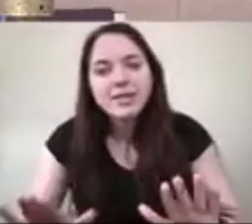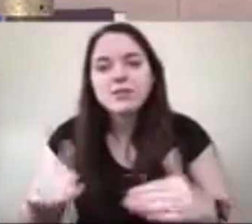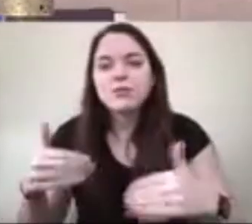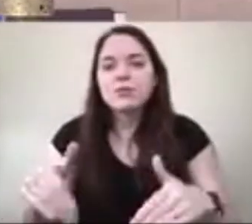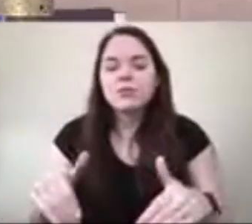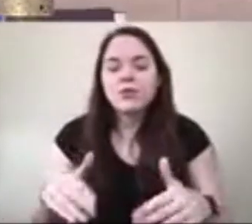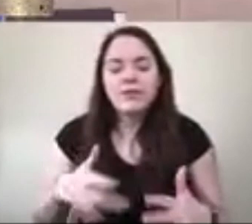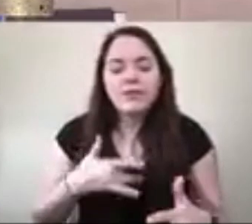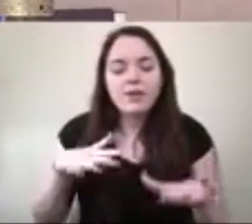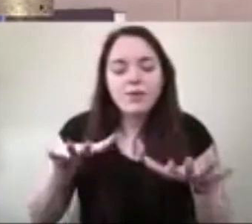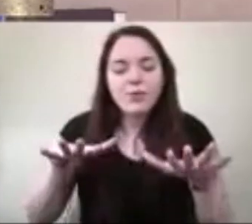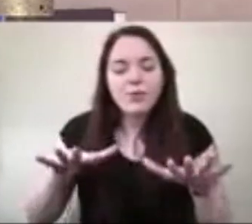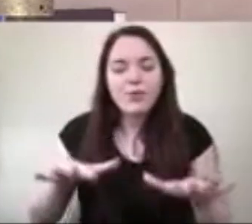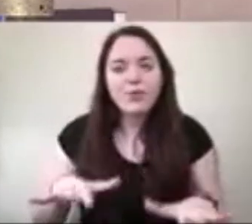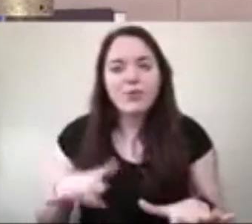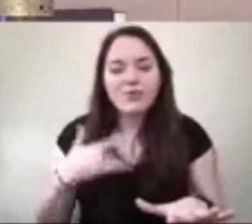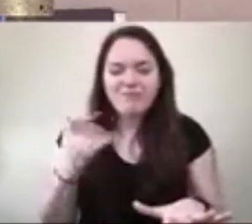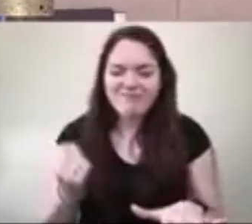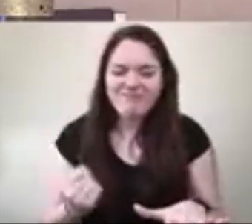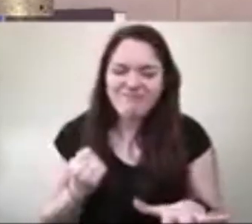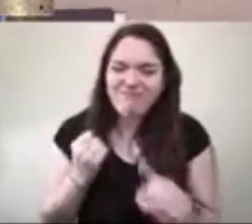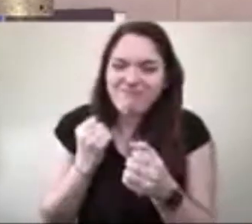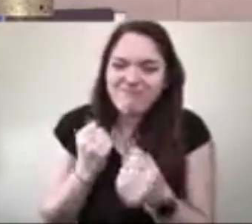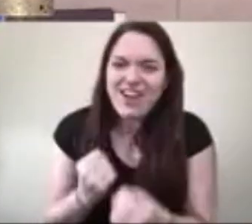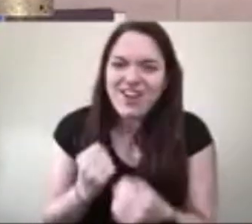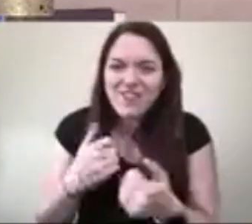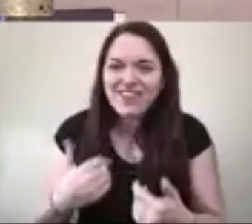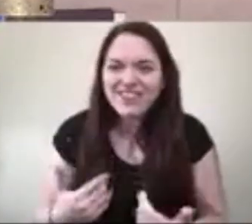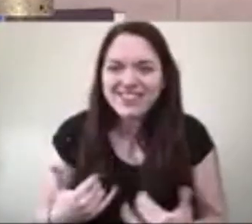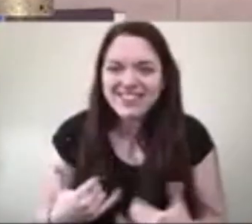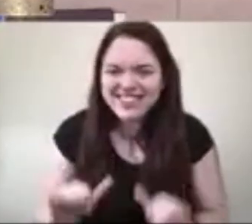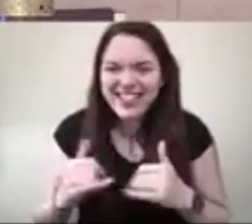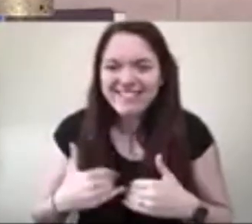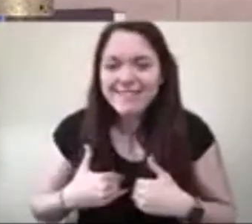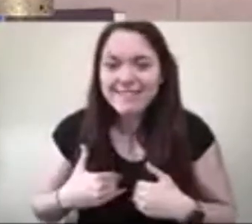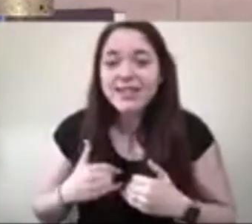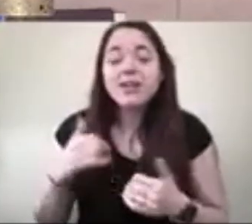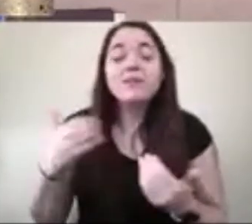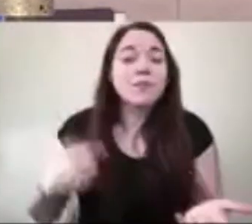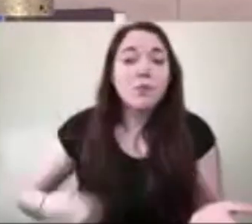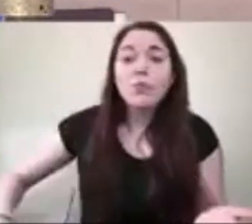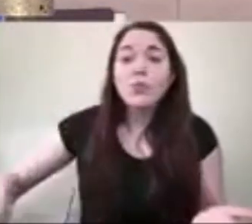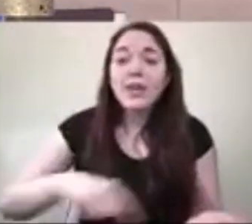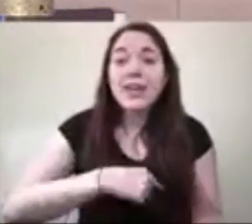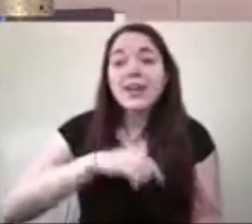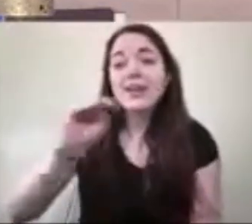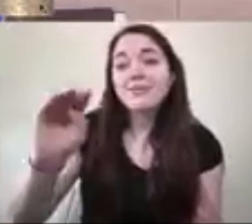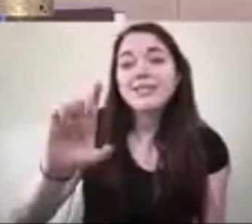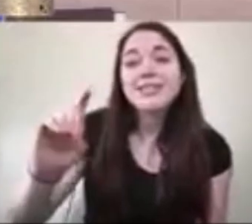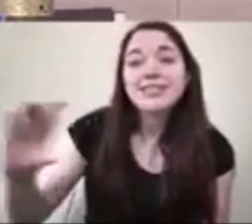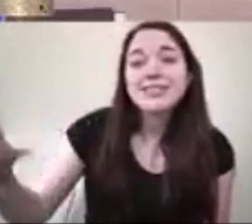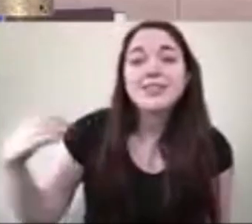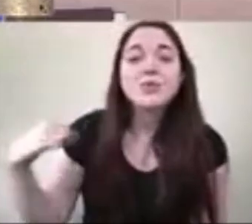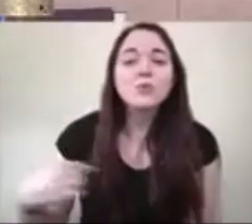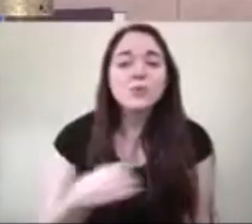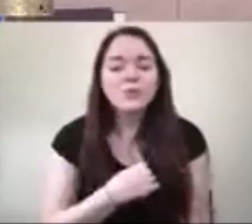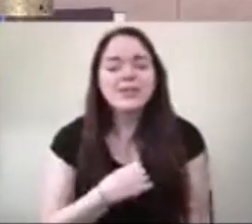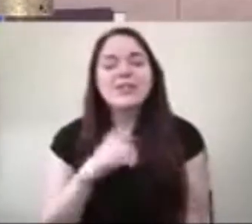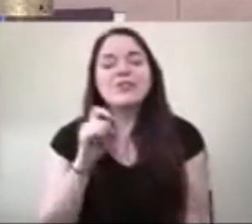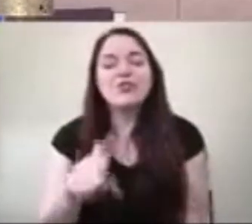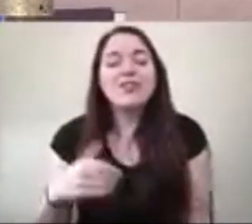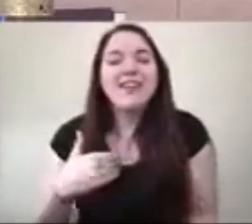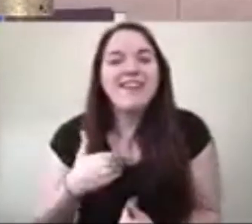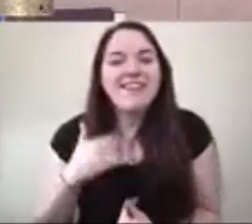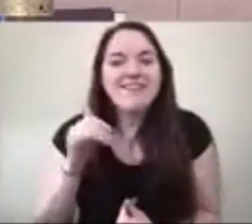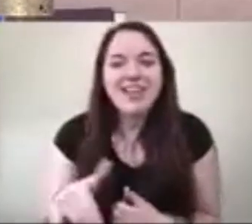power, but a peaceful power. And we, MCCDC, are called to be a church of peaceful power,